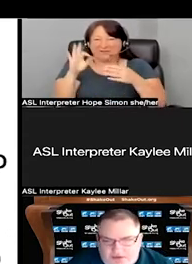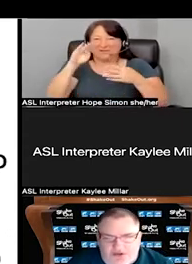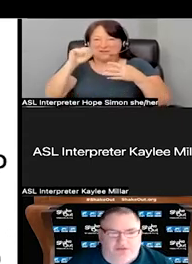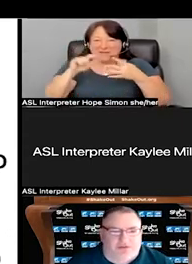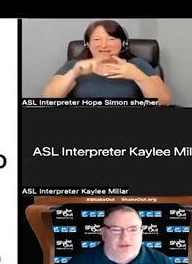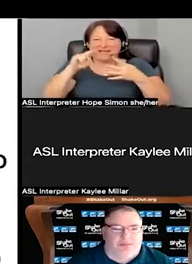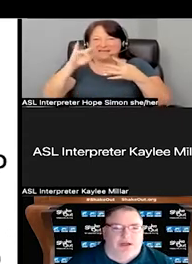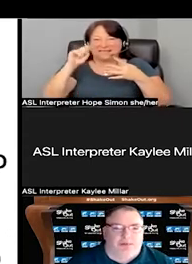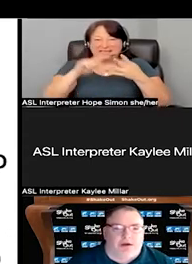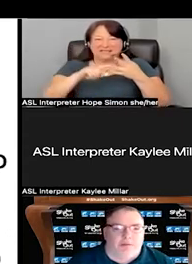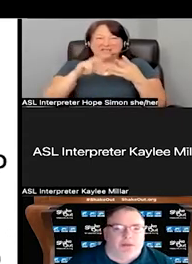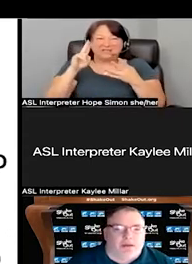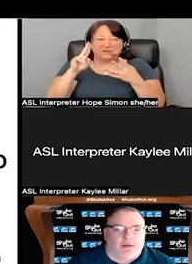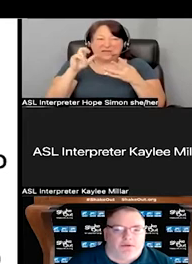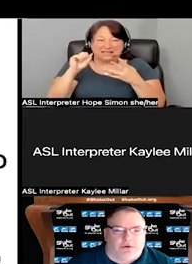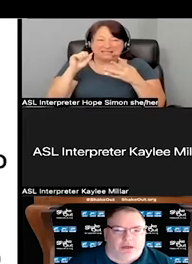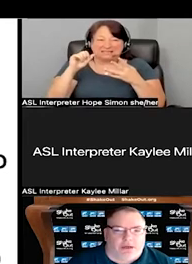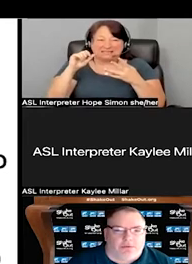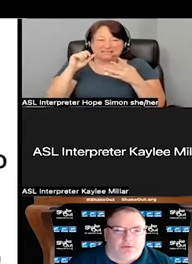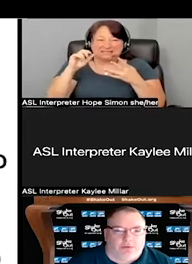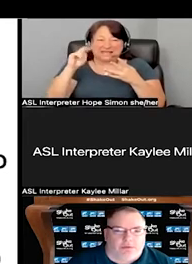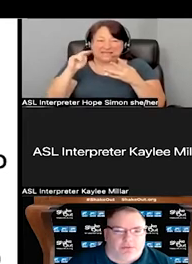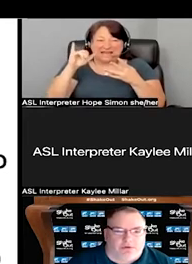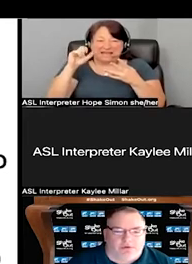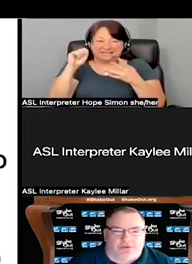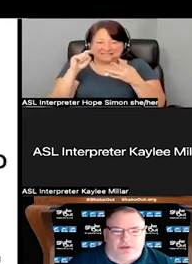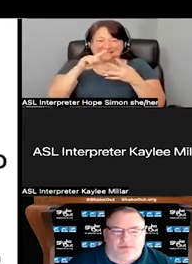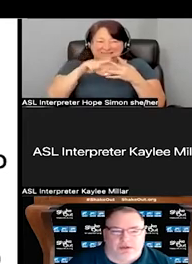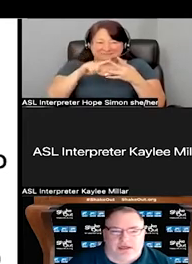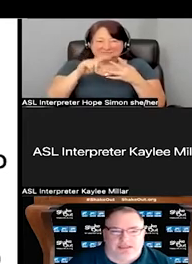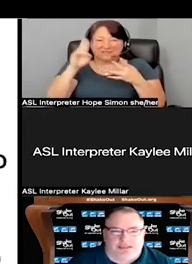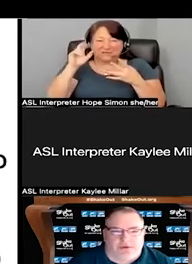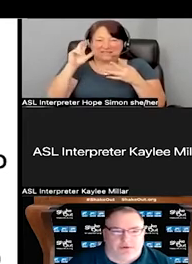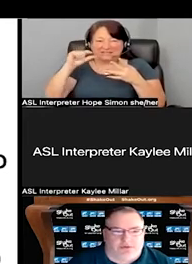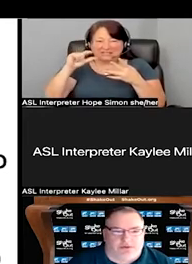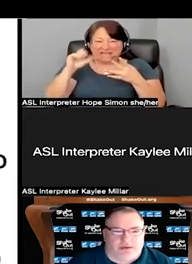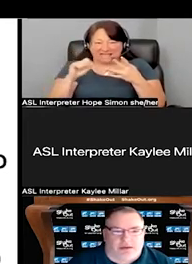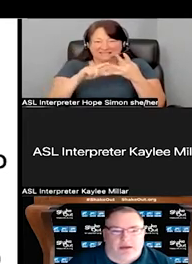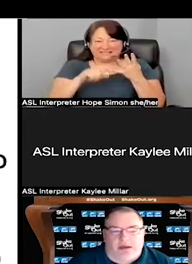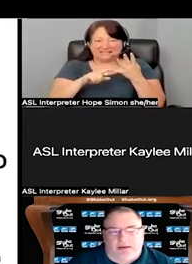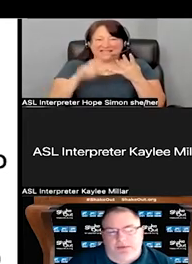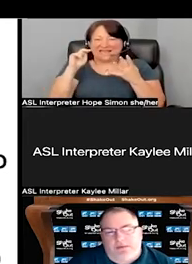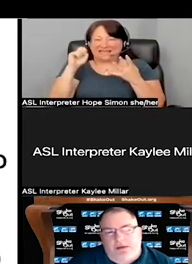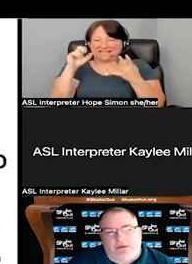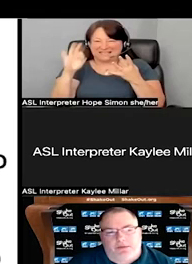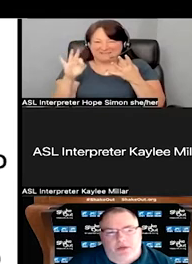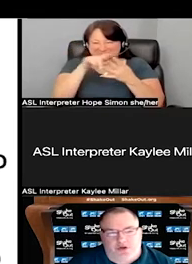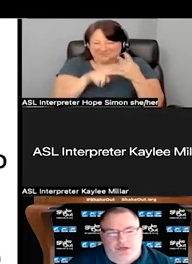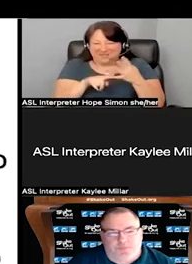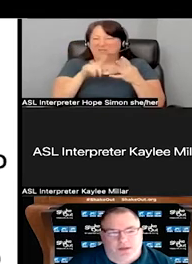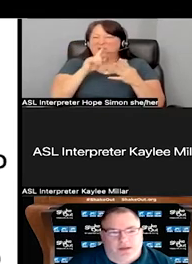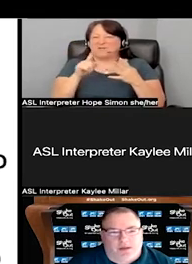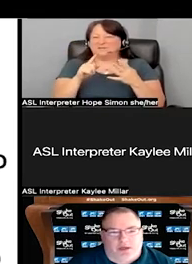NSF, USGS, you see at the bottom here, to really reduce the losses of earthquakes around